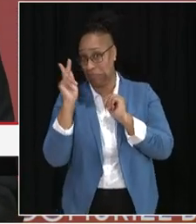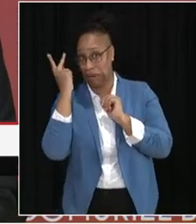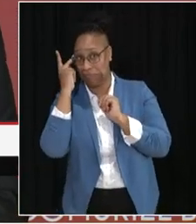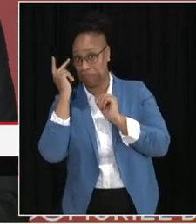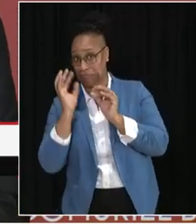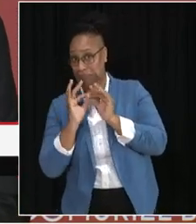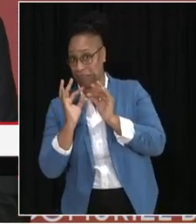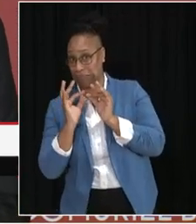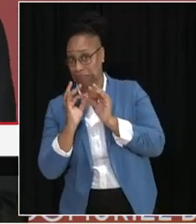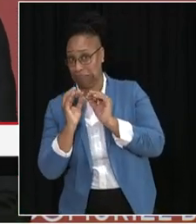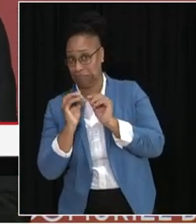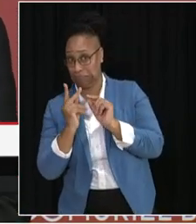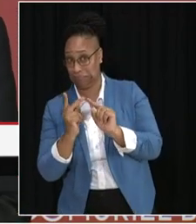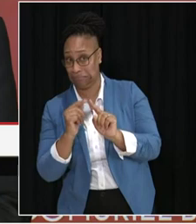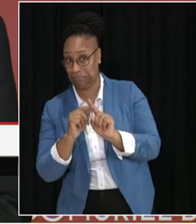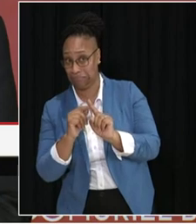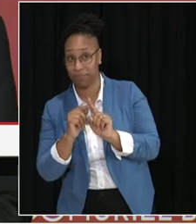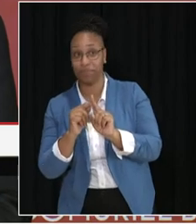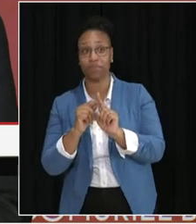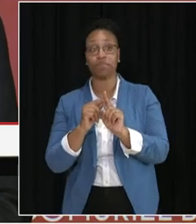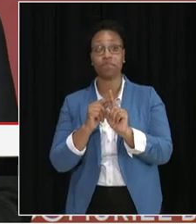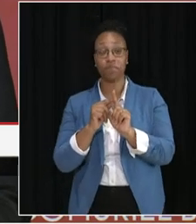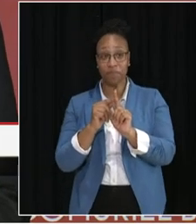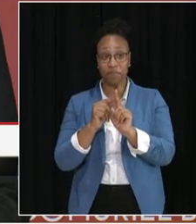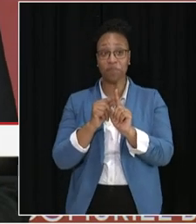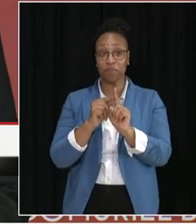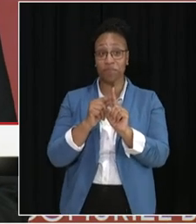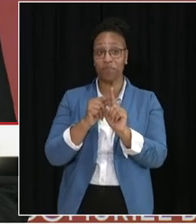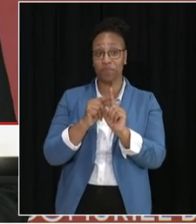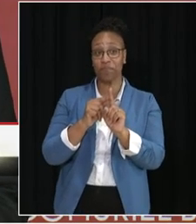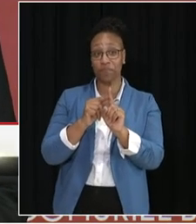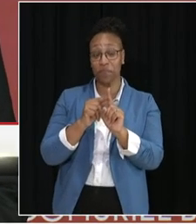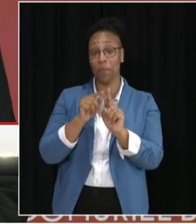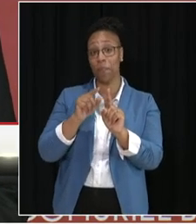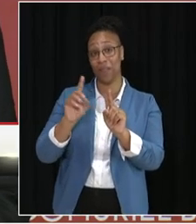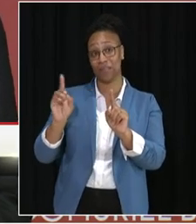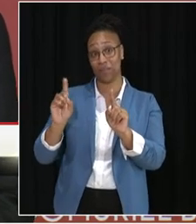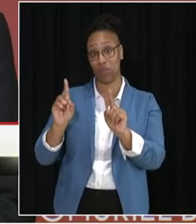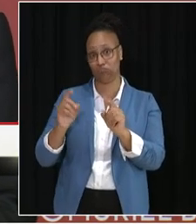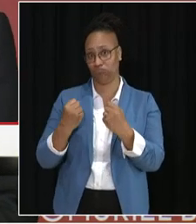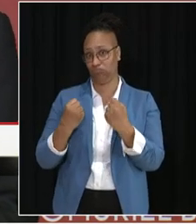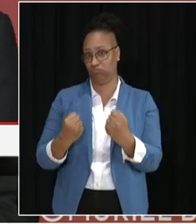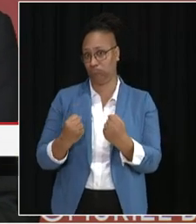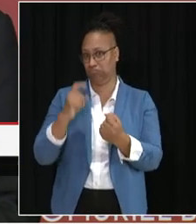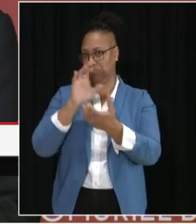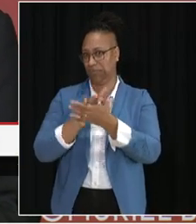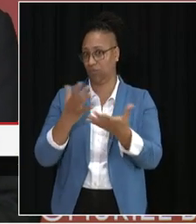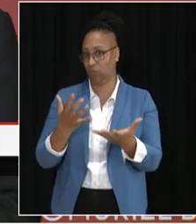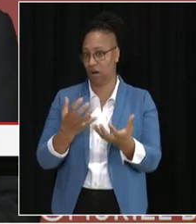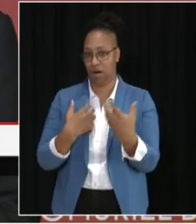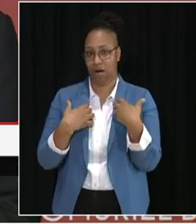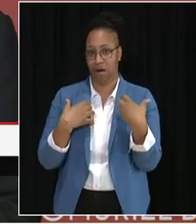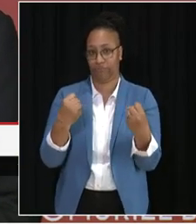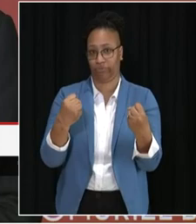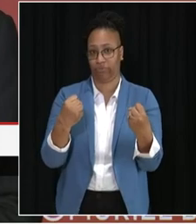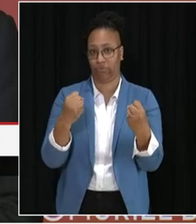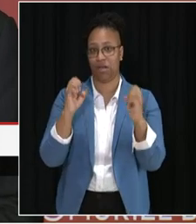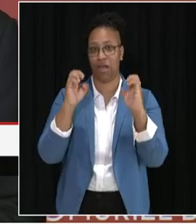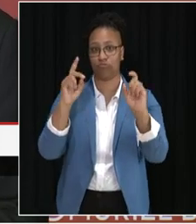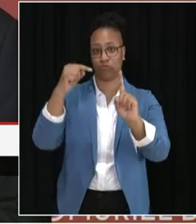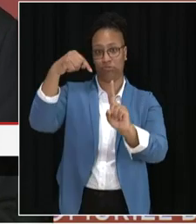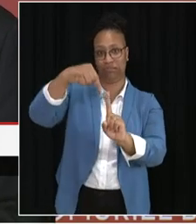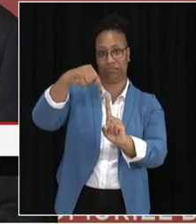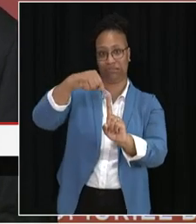system, and this institution in the nation's capital, I hope, is the jewel in the crown of American